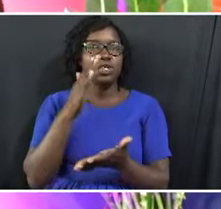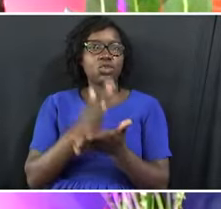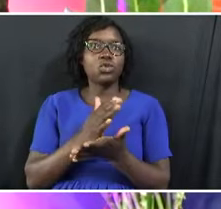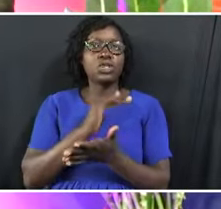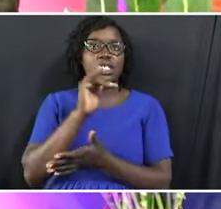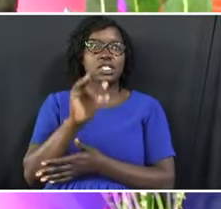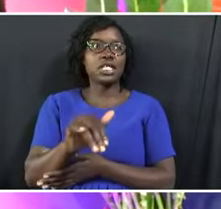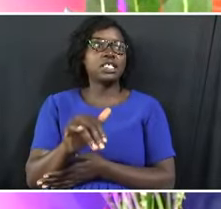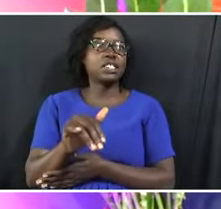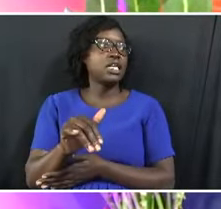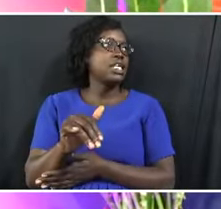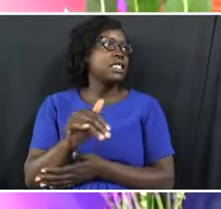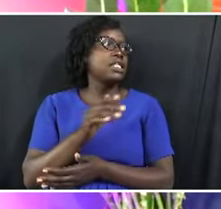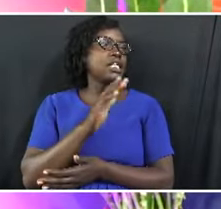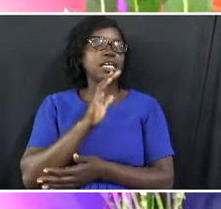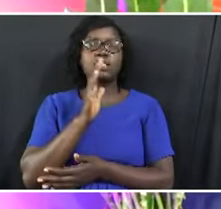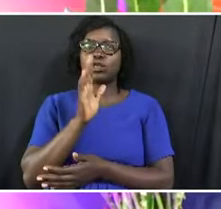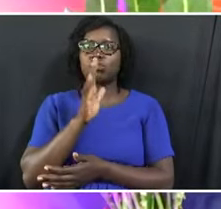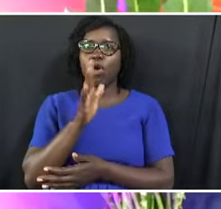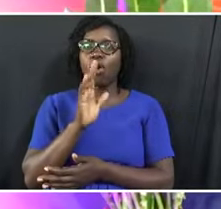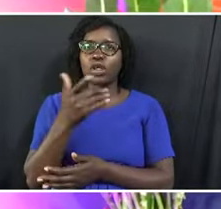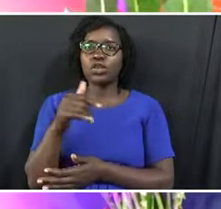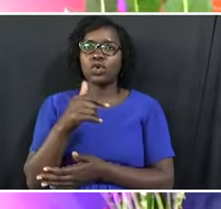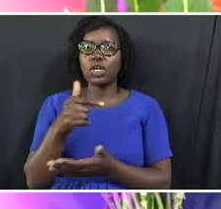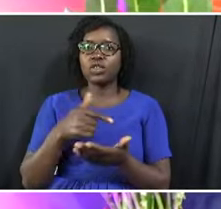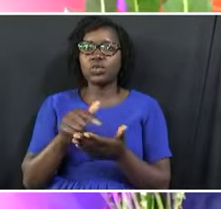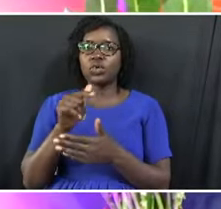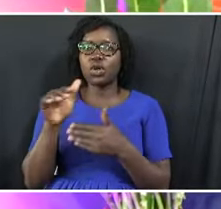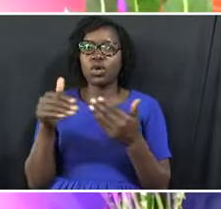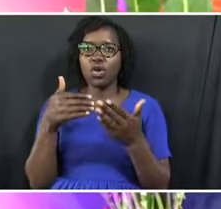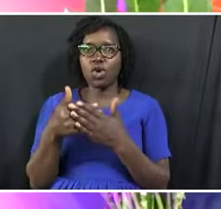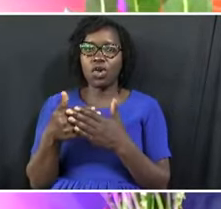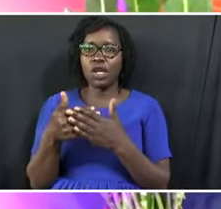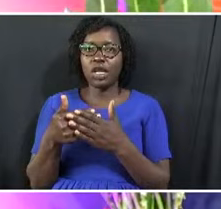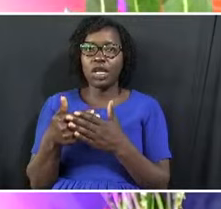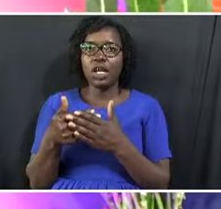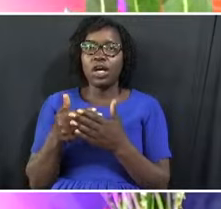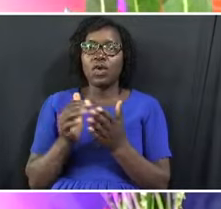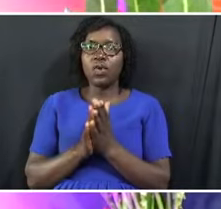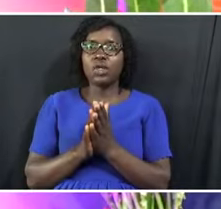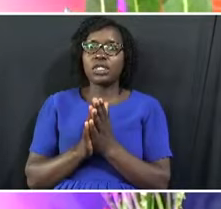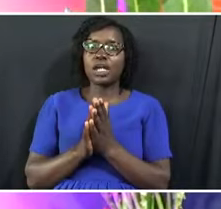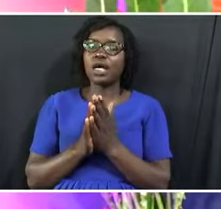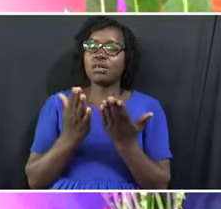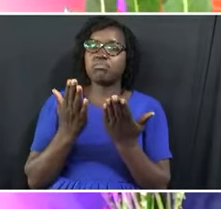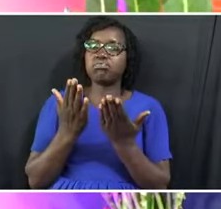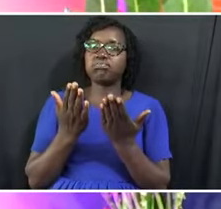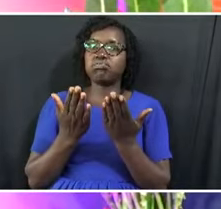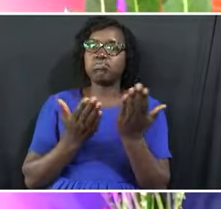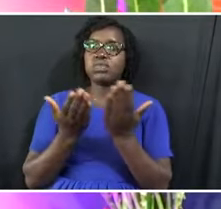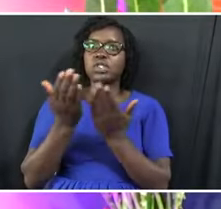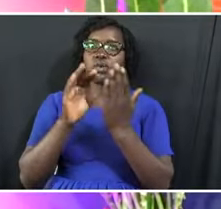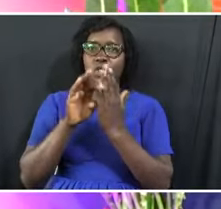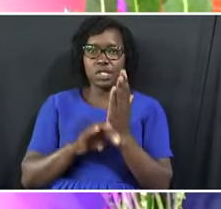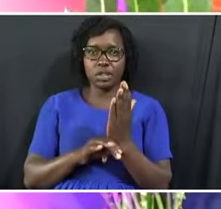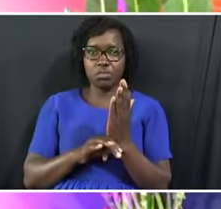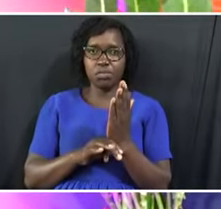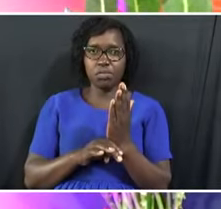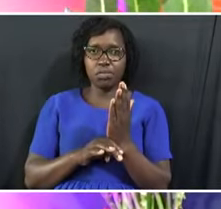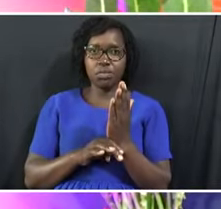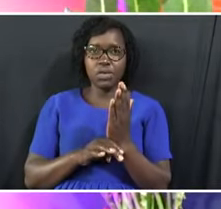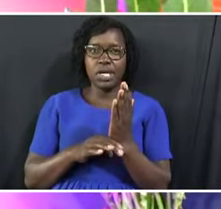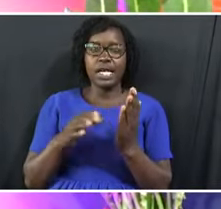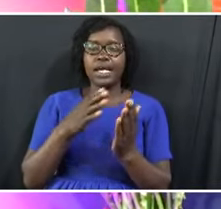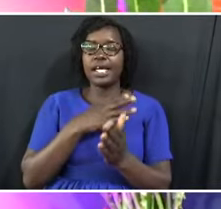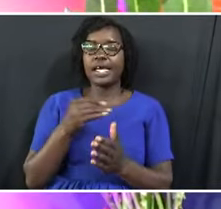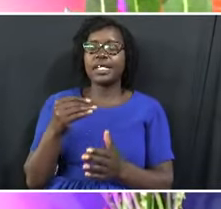that He has spoken to us the entire week in the concept of stewardship. And I